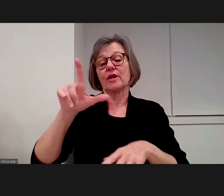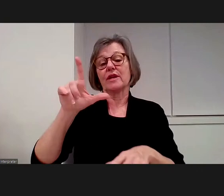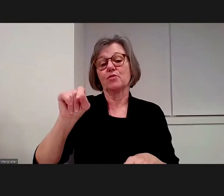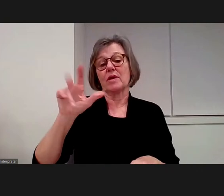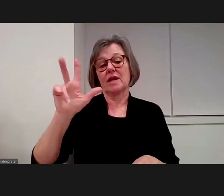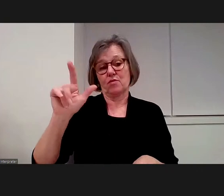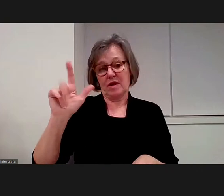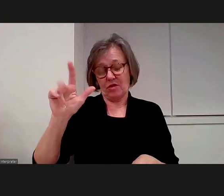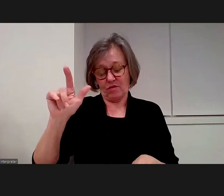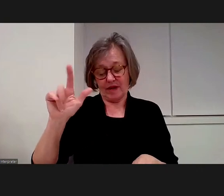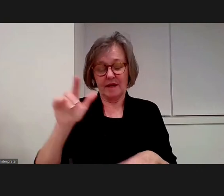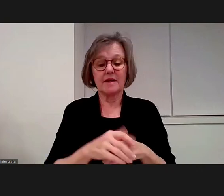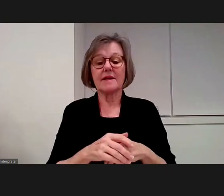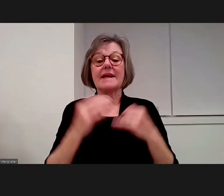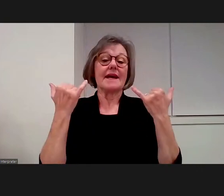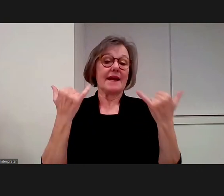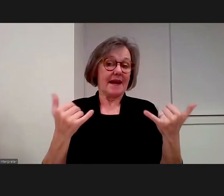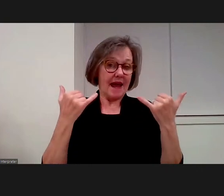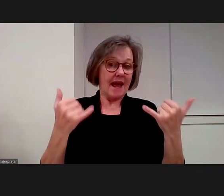2023.